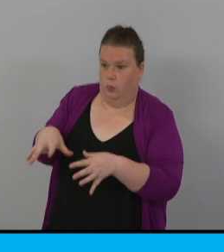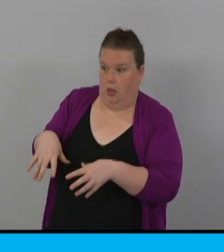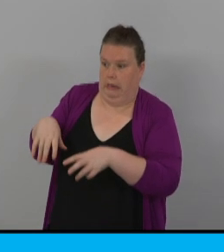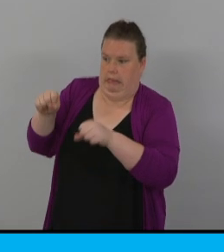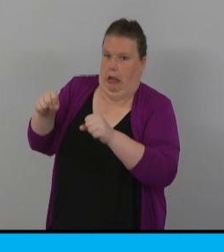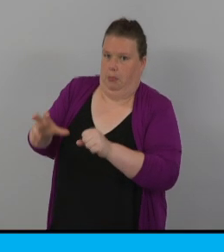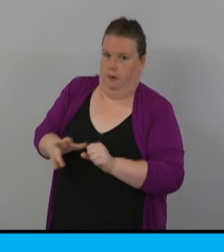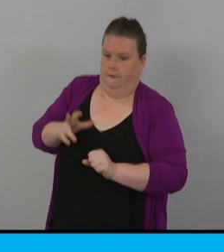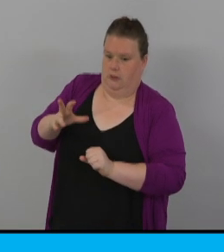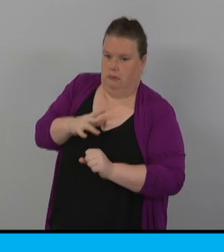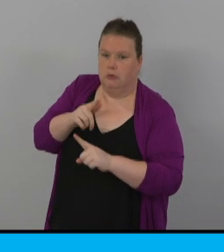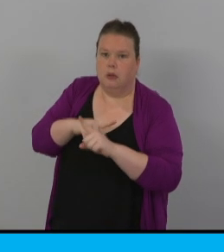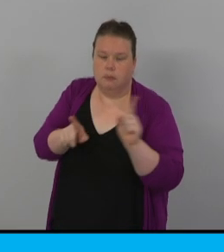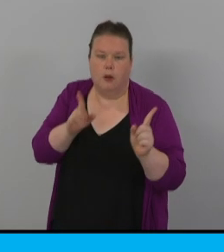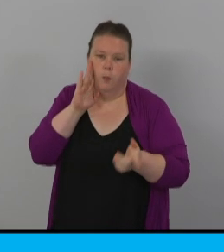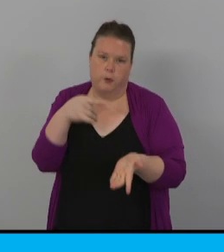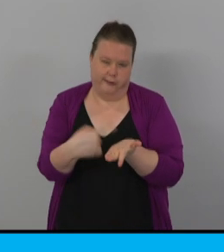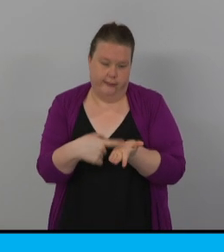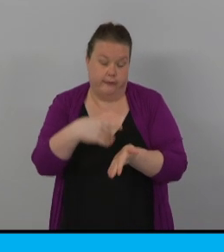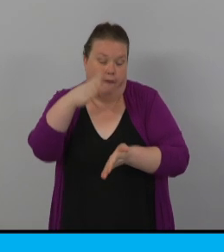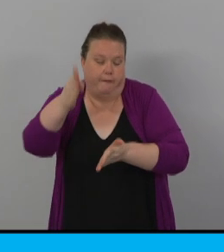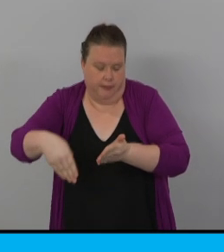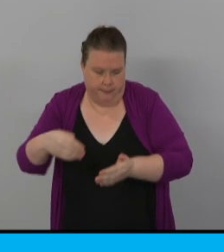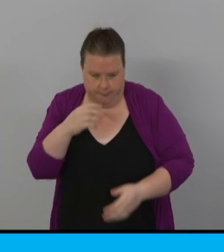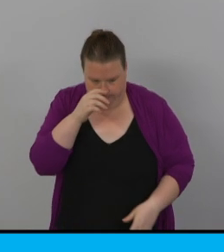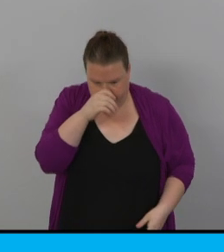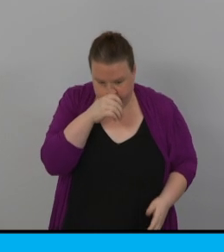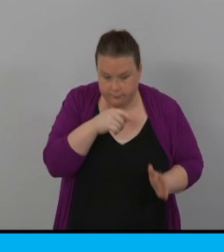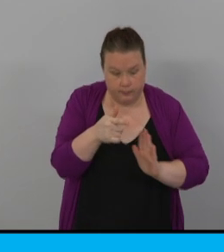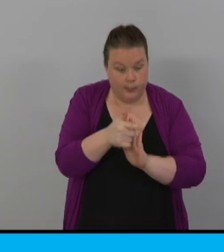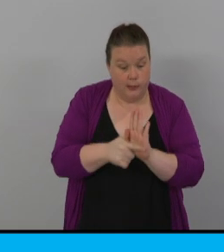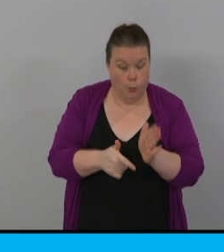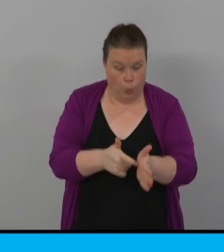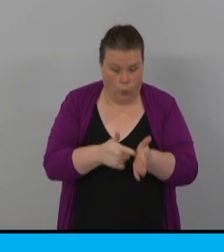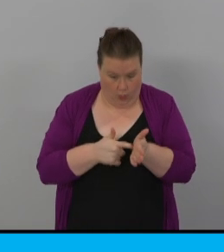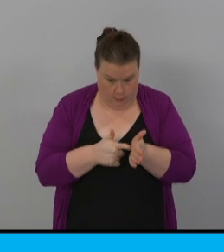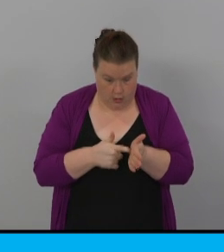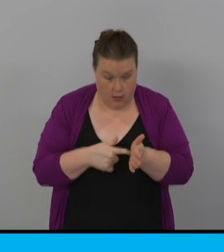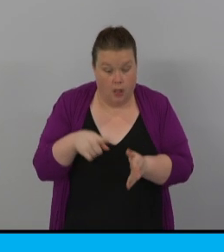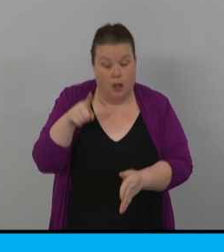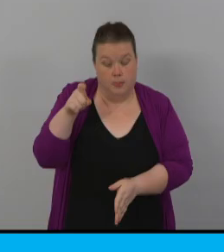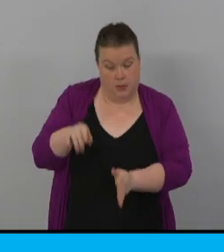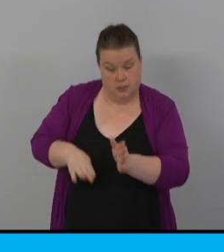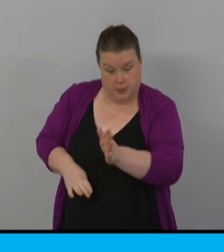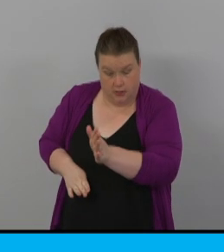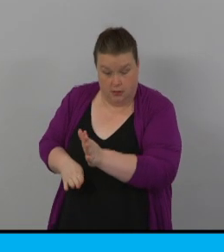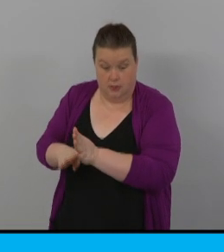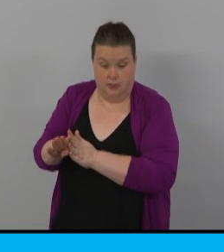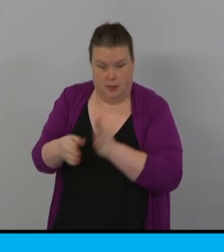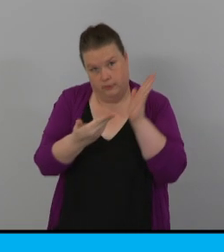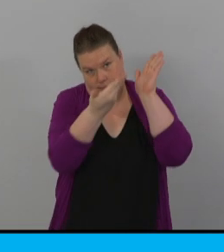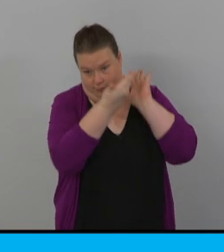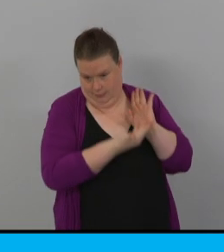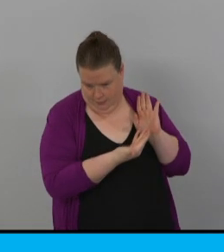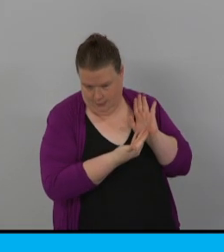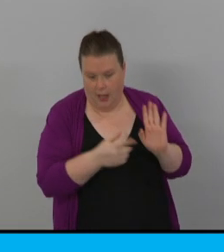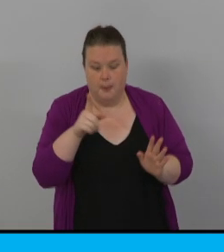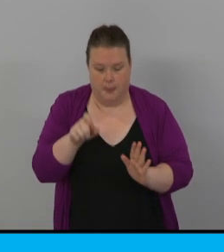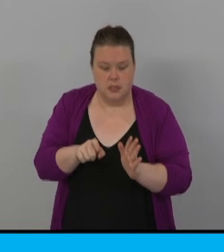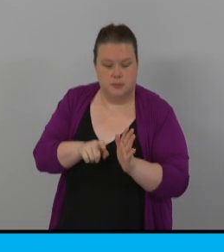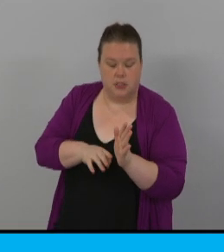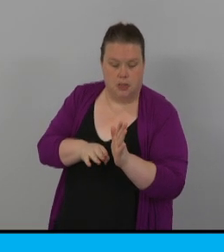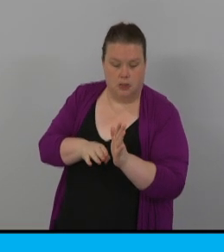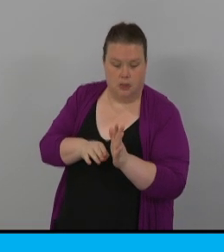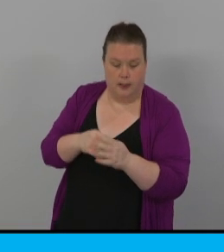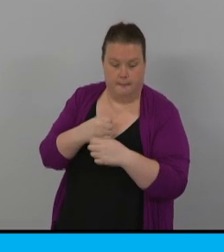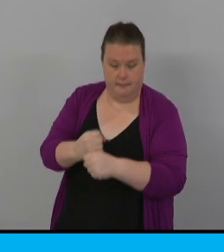So, the legal requirements for the budget. They must be developed in accordance with generally accepted accounting principles, which means we